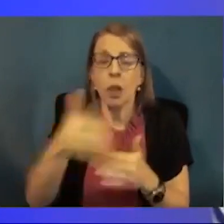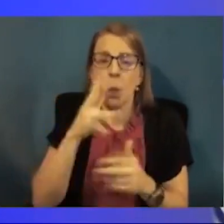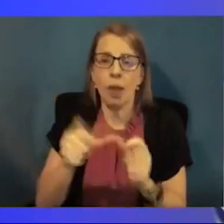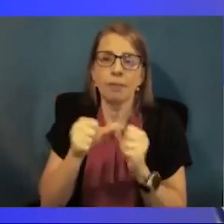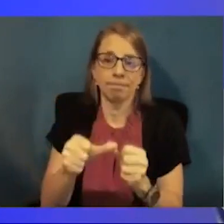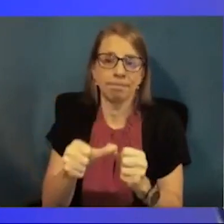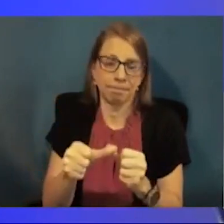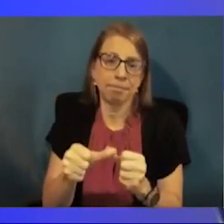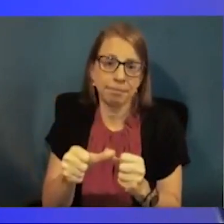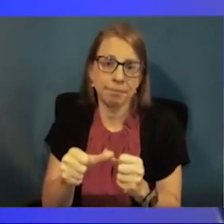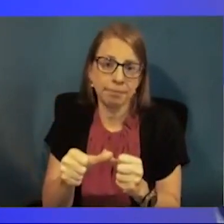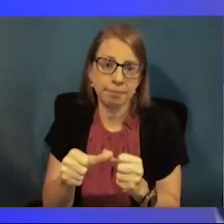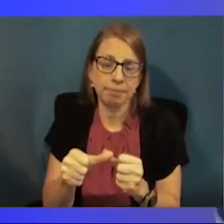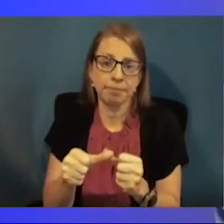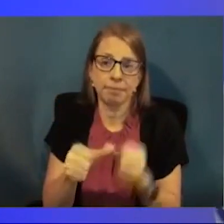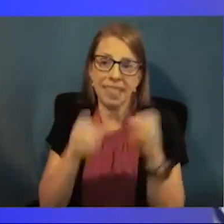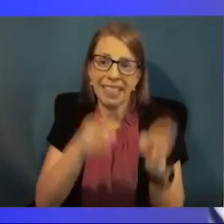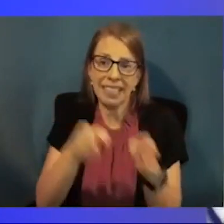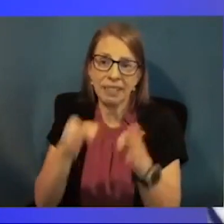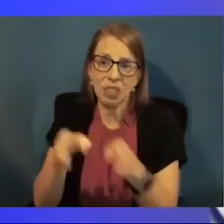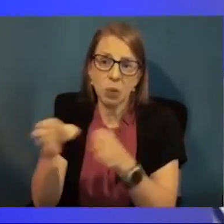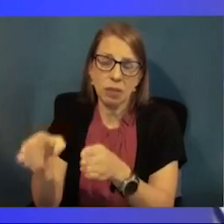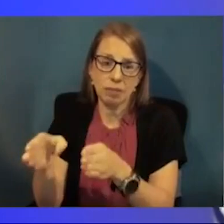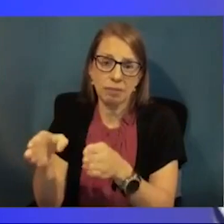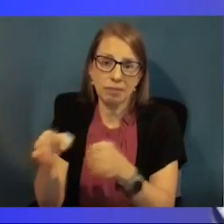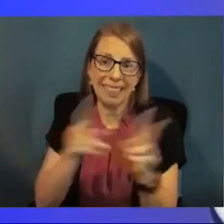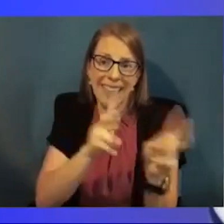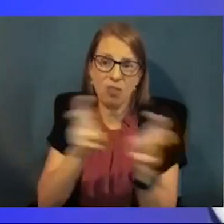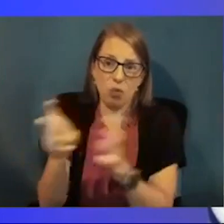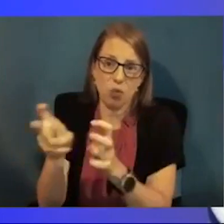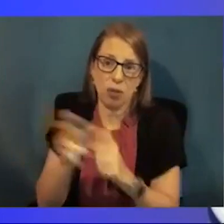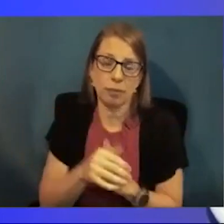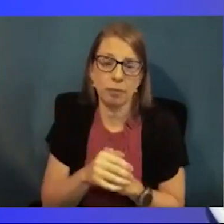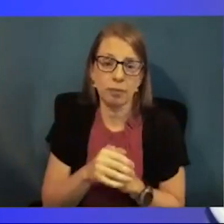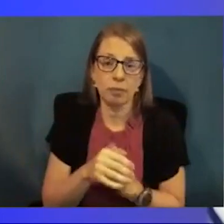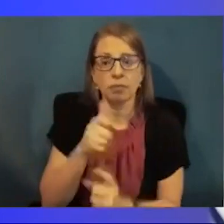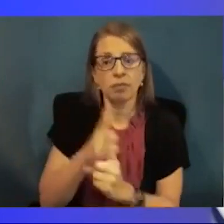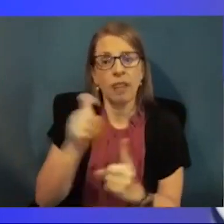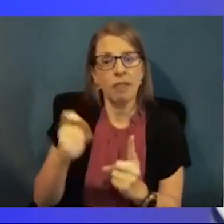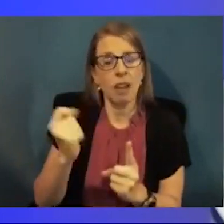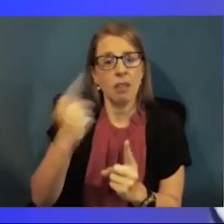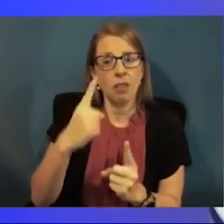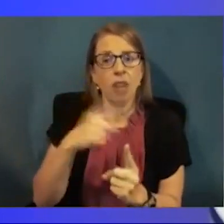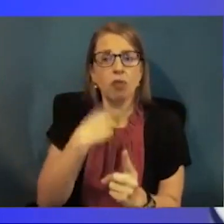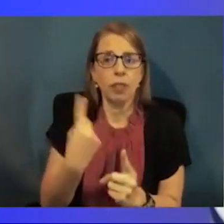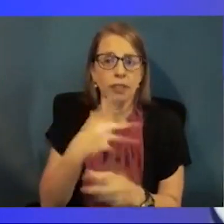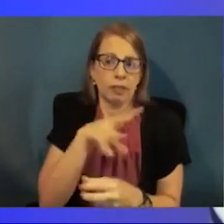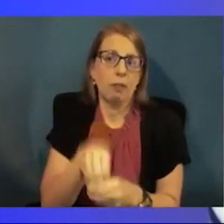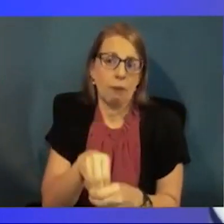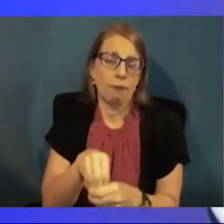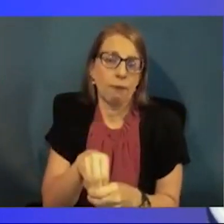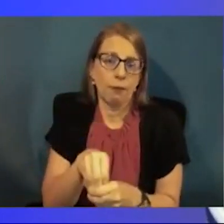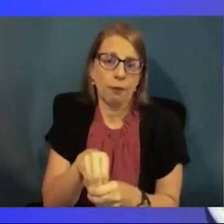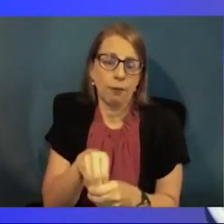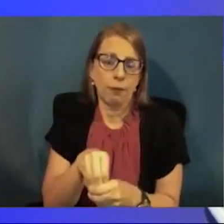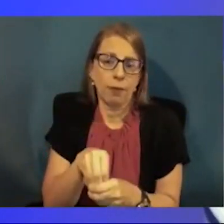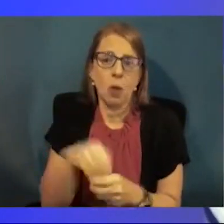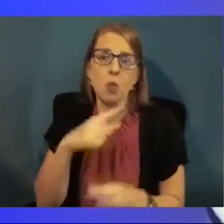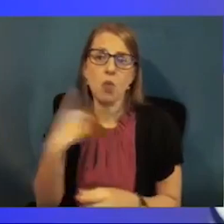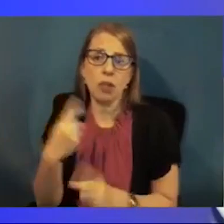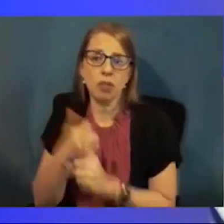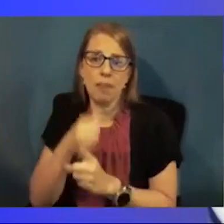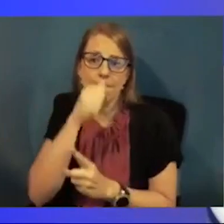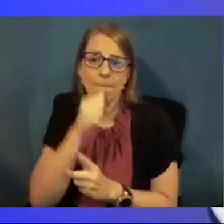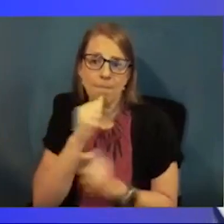an individualized issue where you have to understand what risks you're taking and what risks you are able to tolerate to